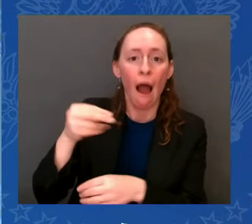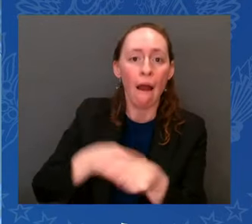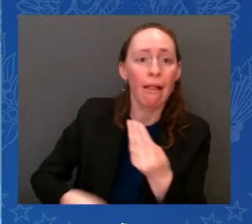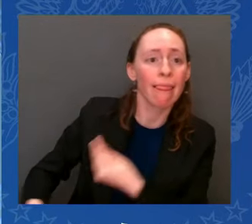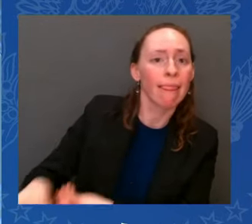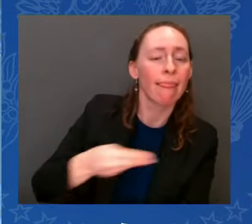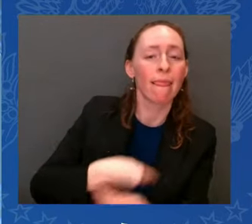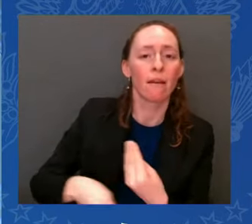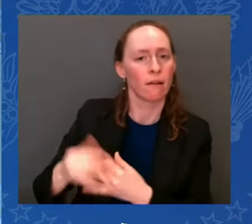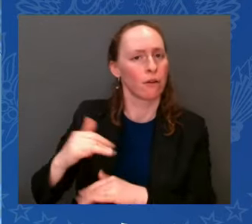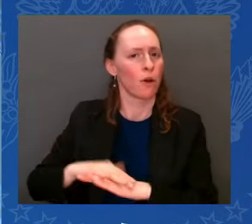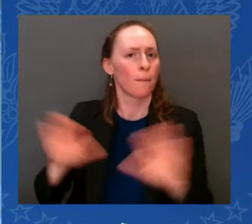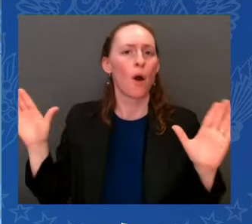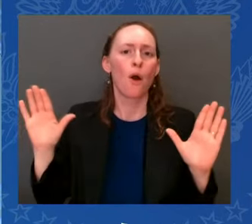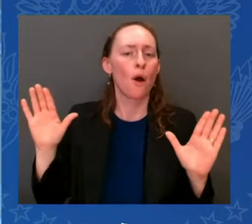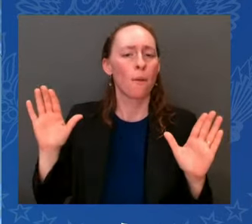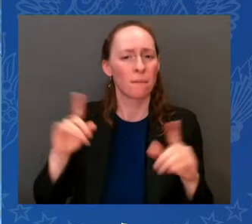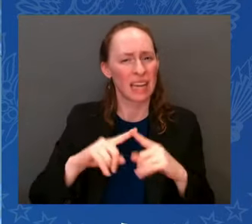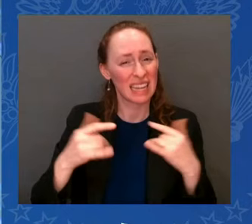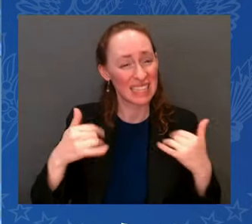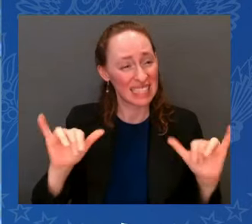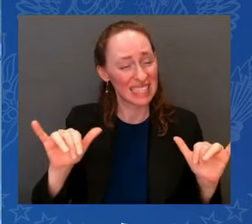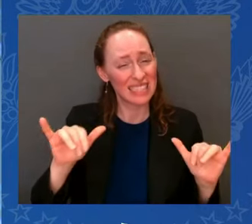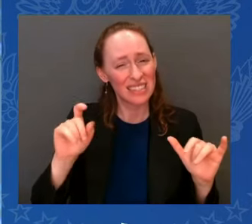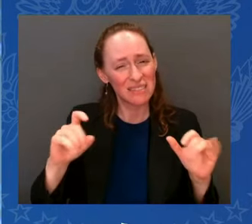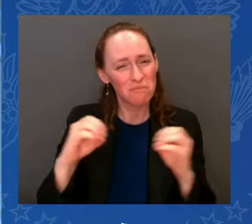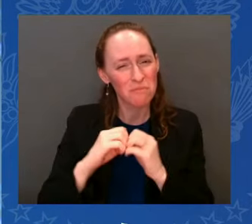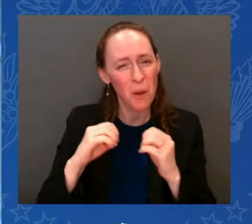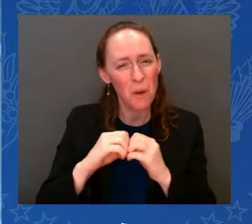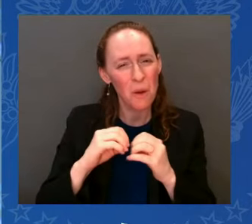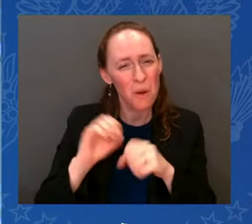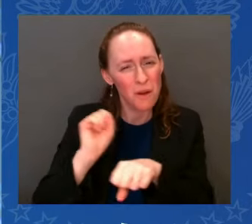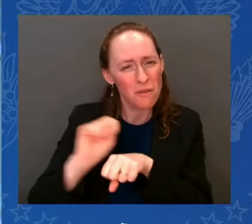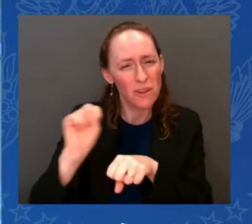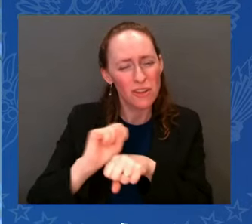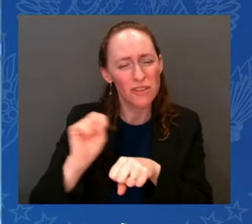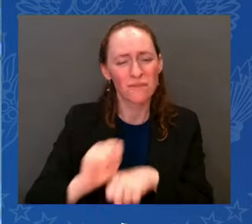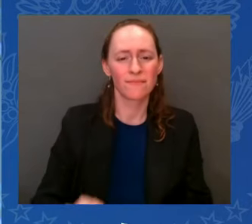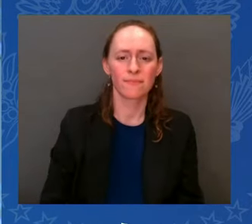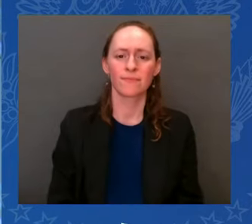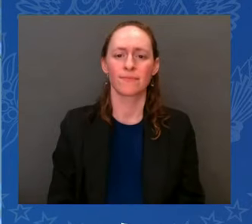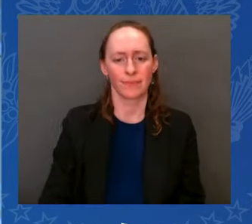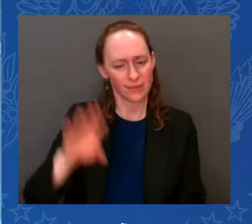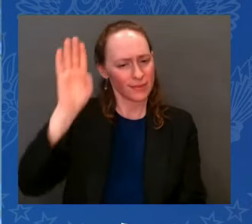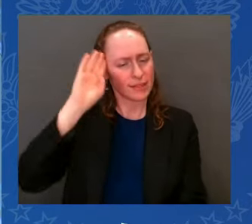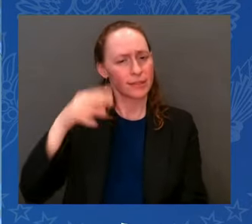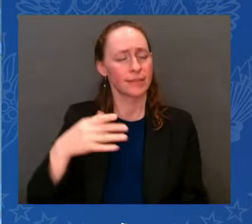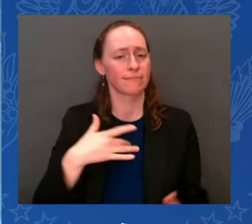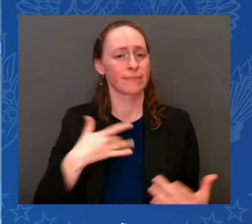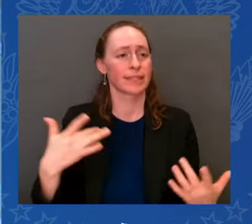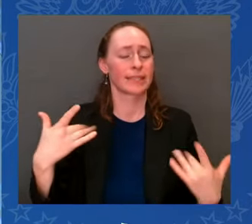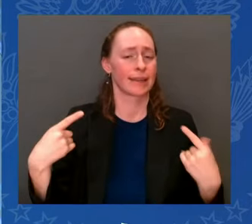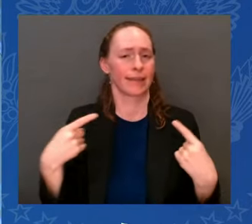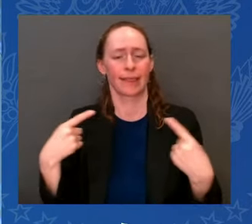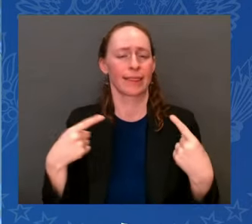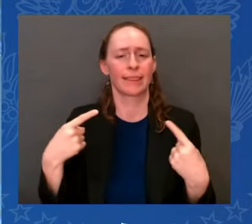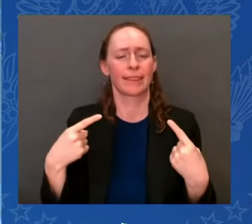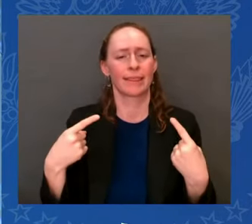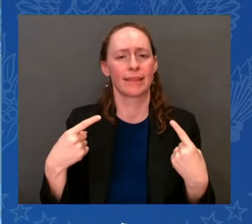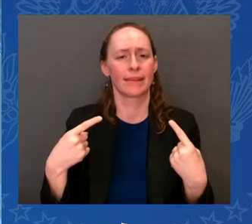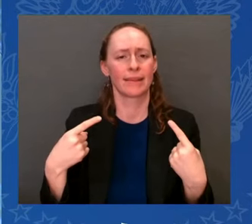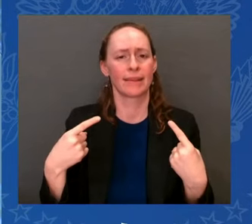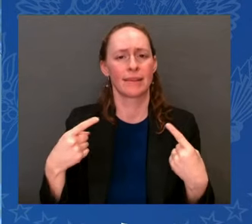and I'm going to say something that's always controversial, but there is no rationale for assault weapons